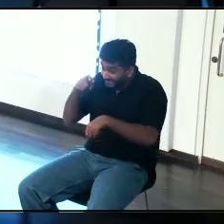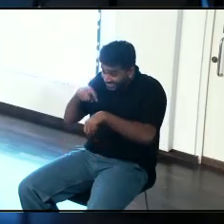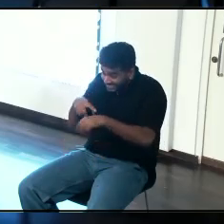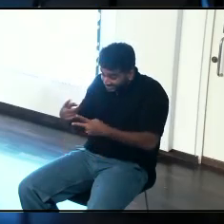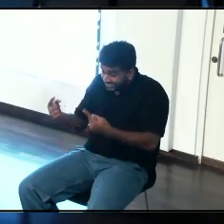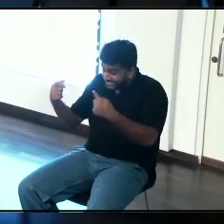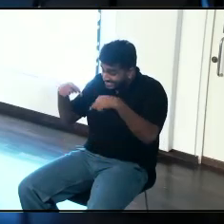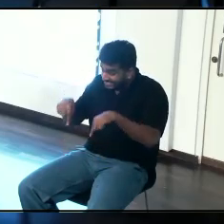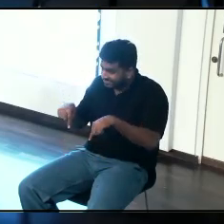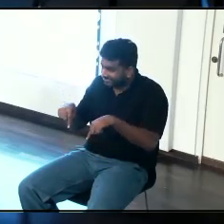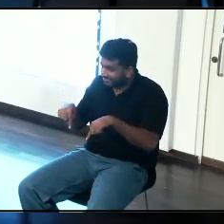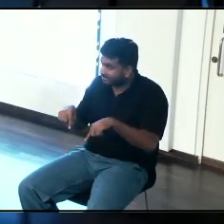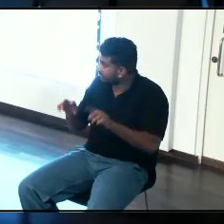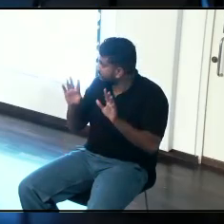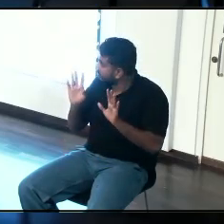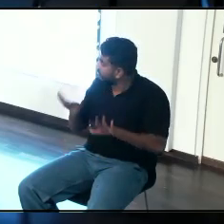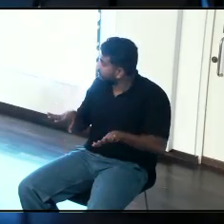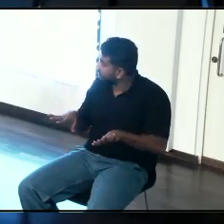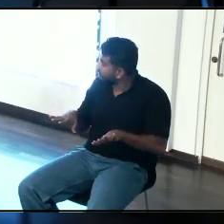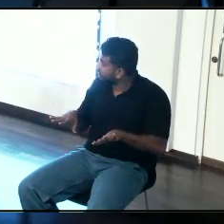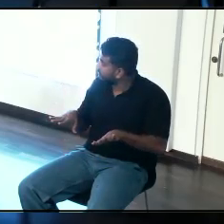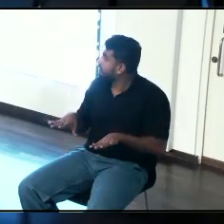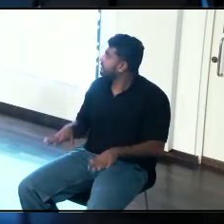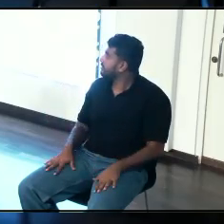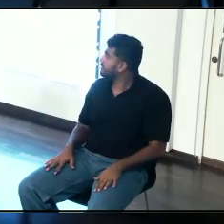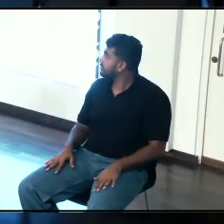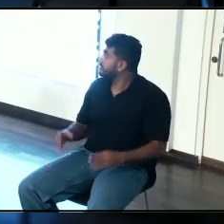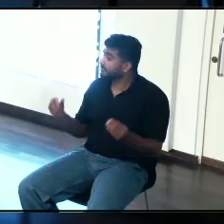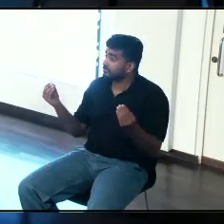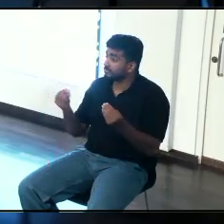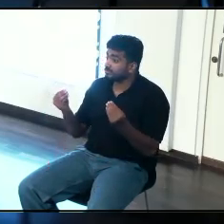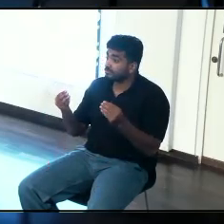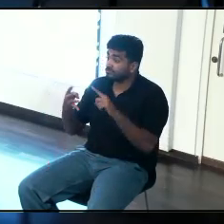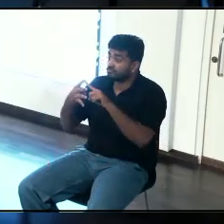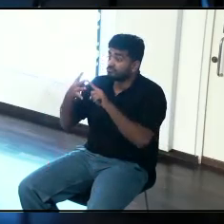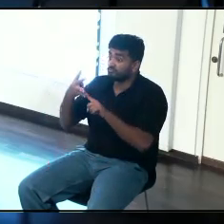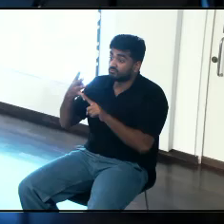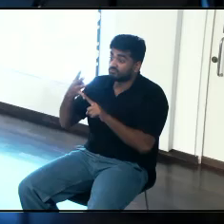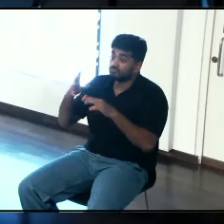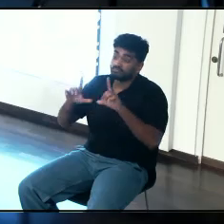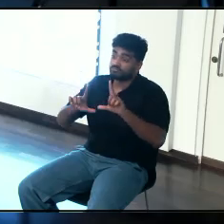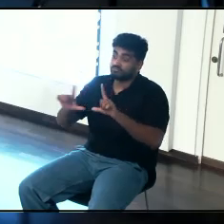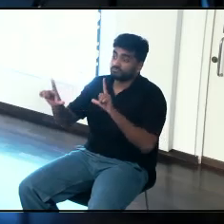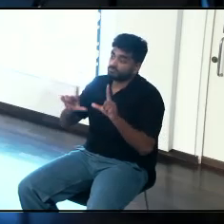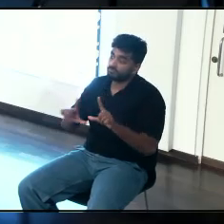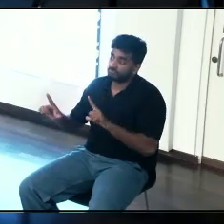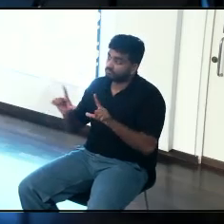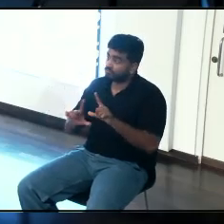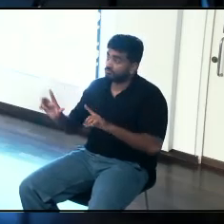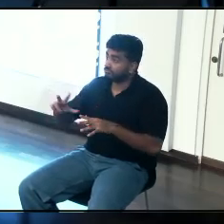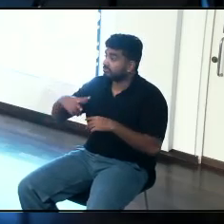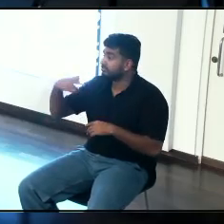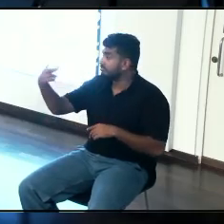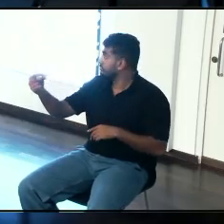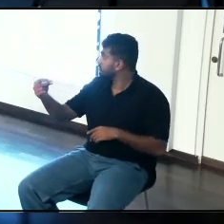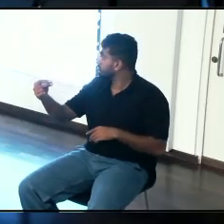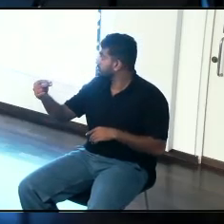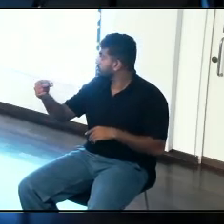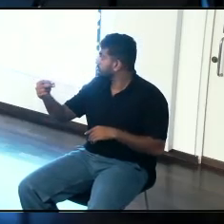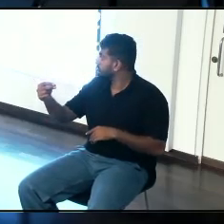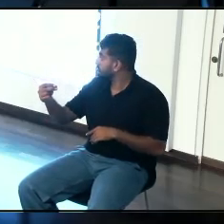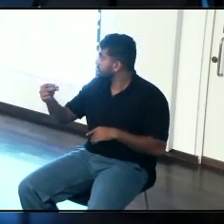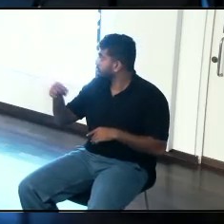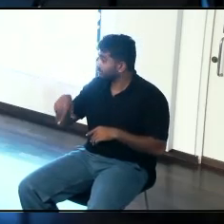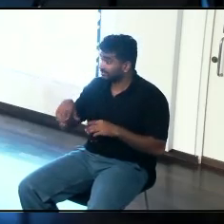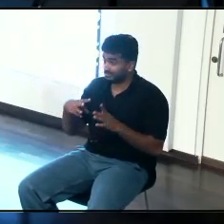at MAP, please know that there are 4 ongoing exhibitions, one of which Outside In is only on until